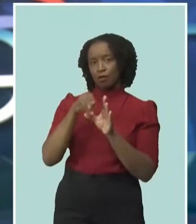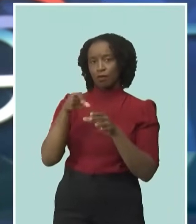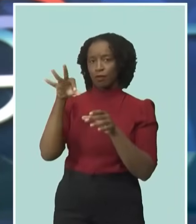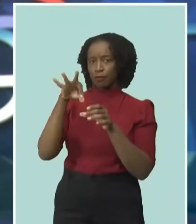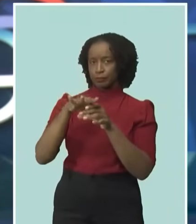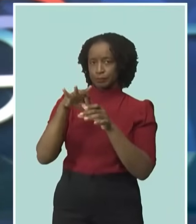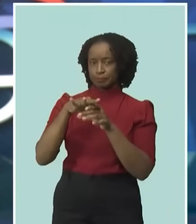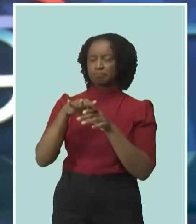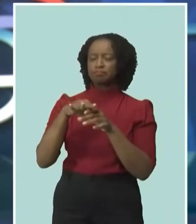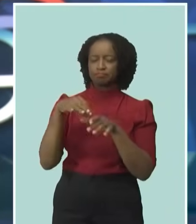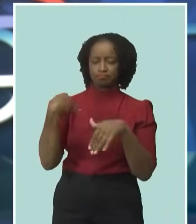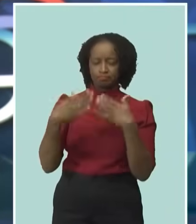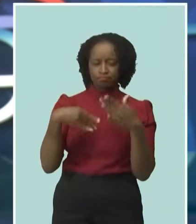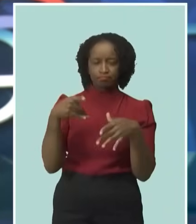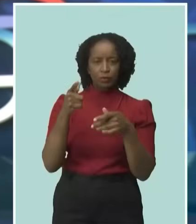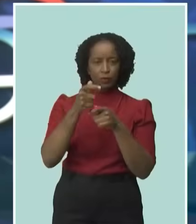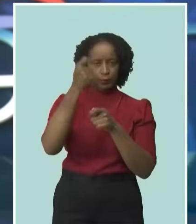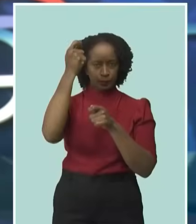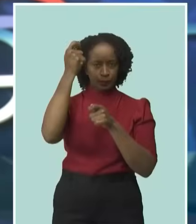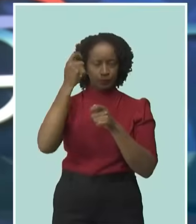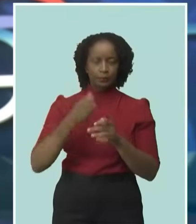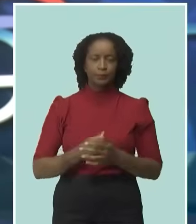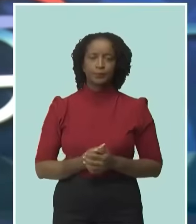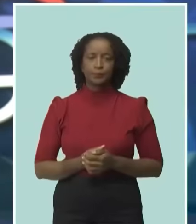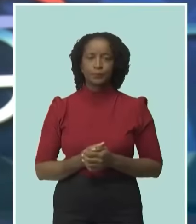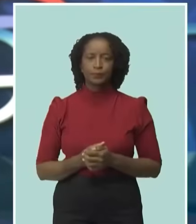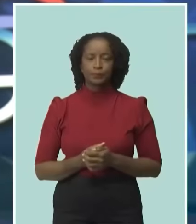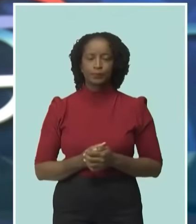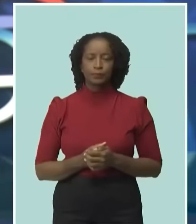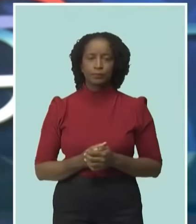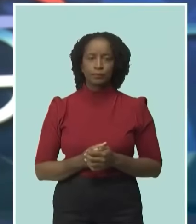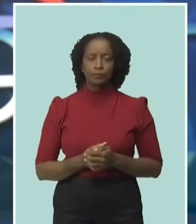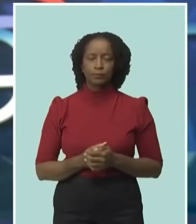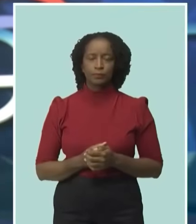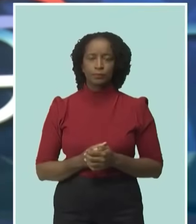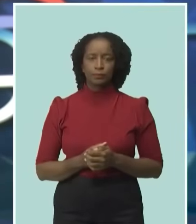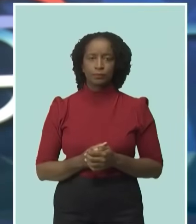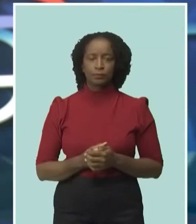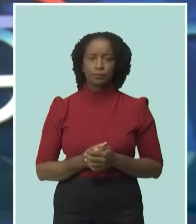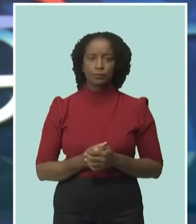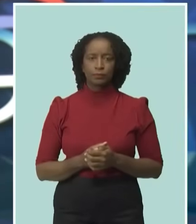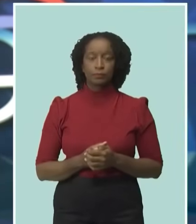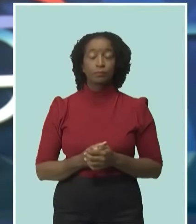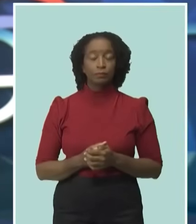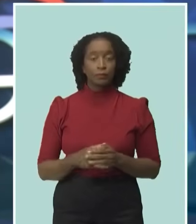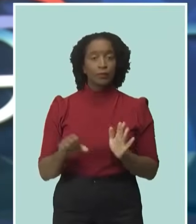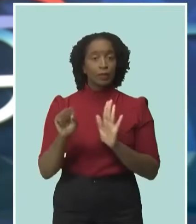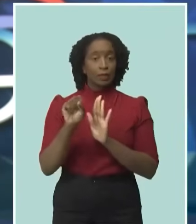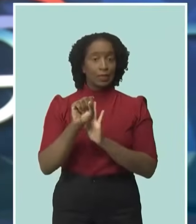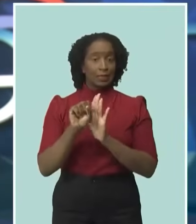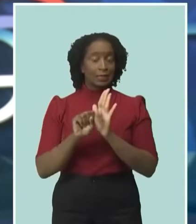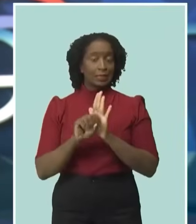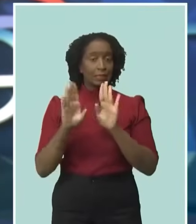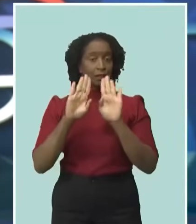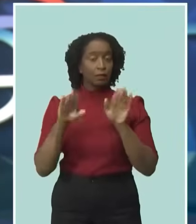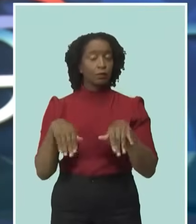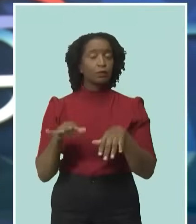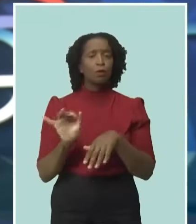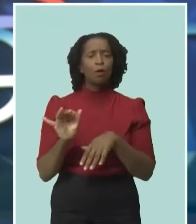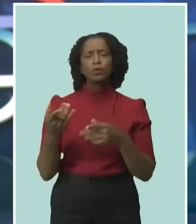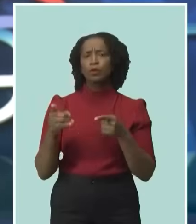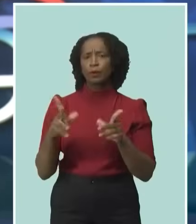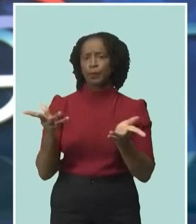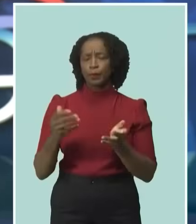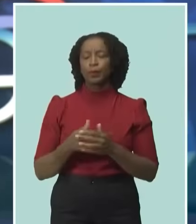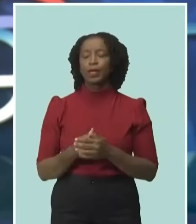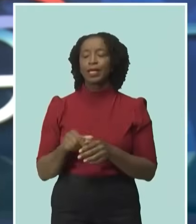by-election on a Barbados Labour Party ticket. Staying at State House, that's where seniors were reminded that